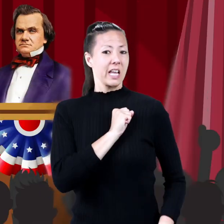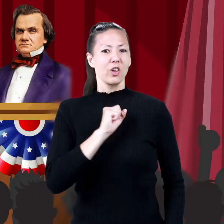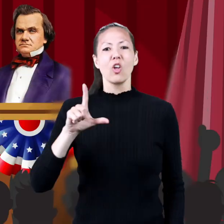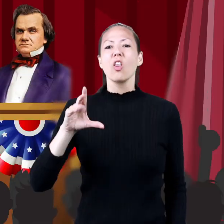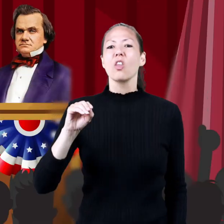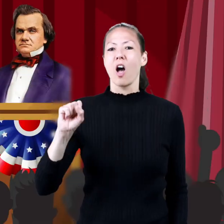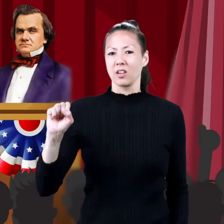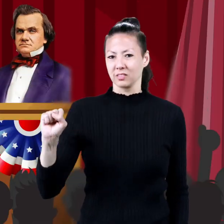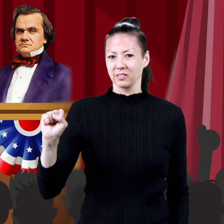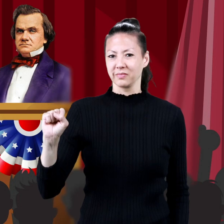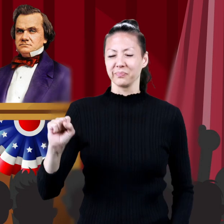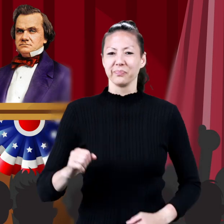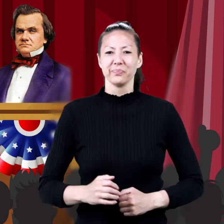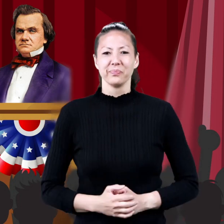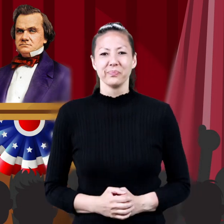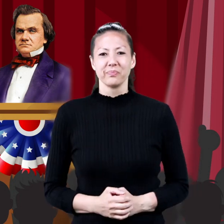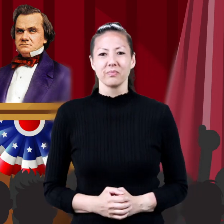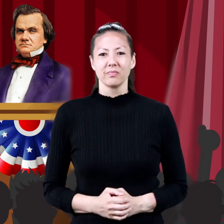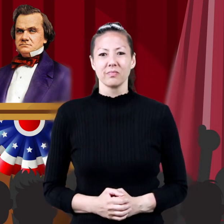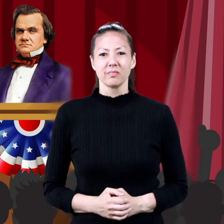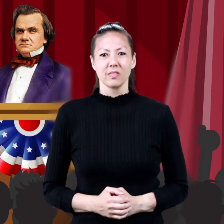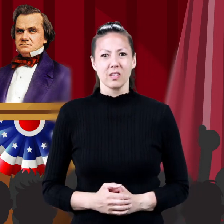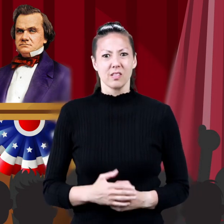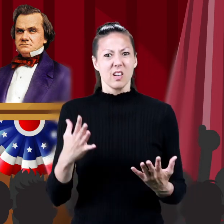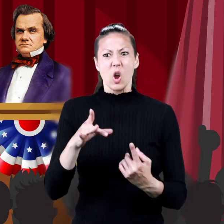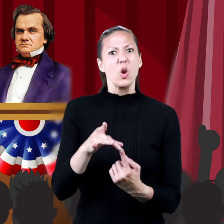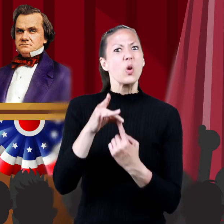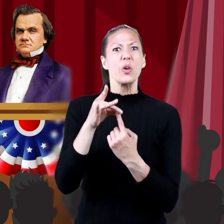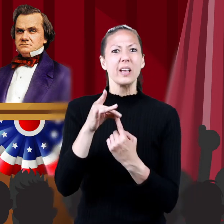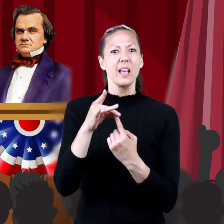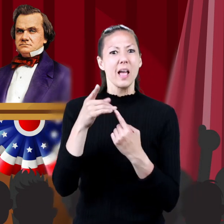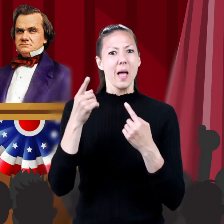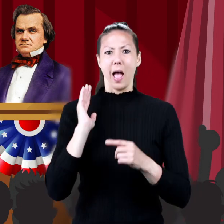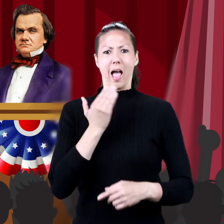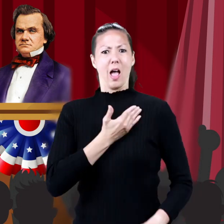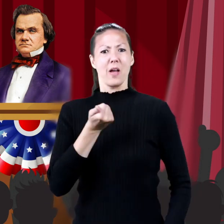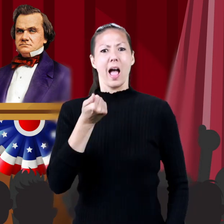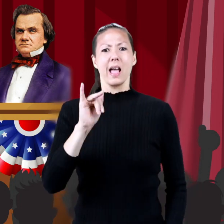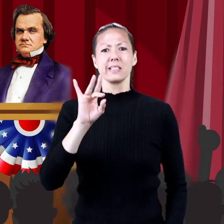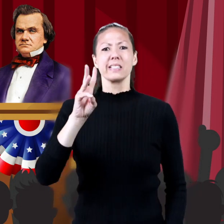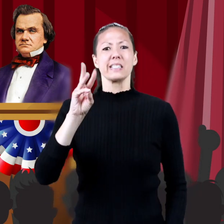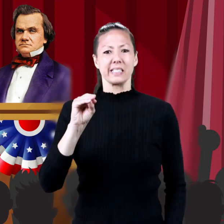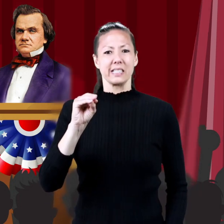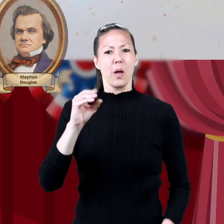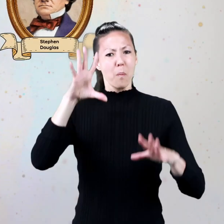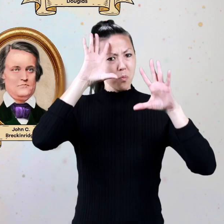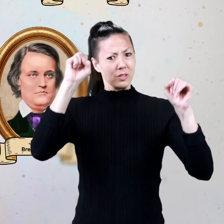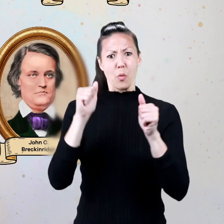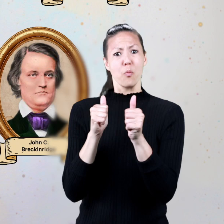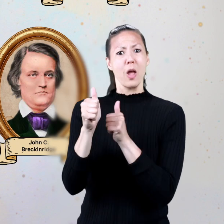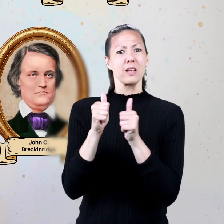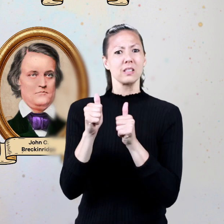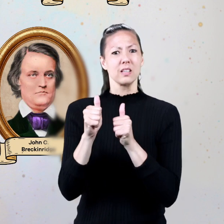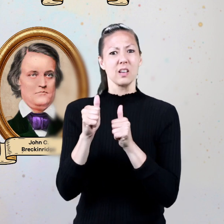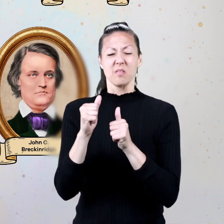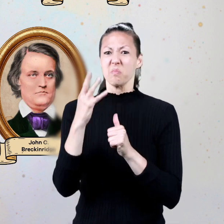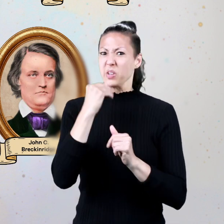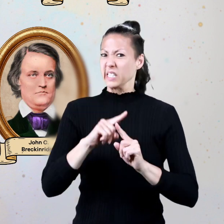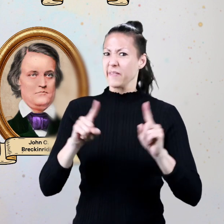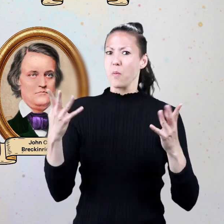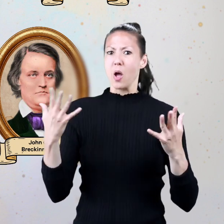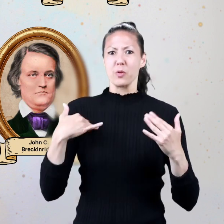Want to know something unique about the 1860 presidential race that is pretty different from today? It was actually